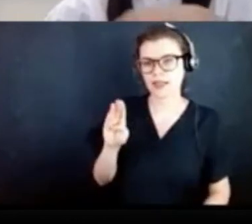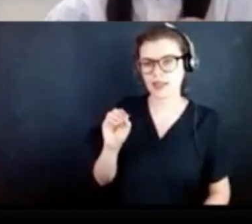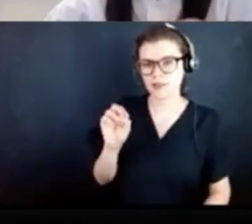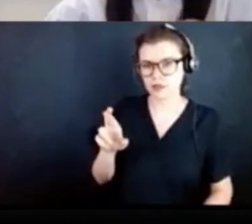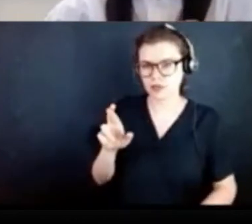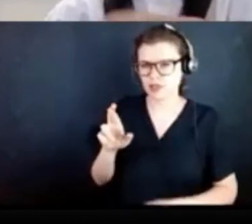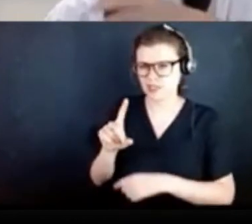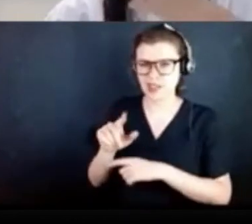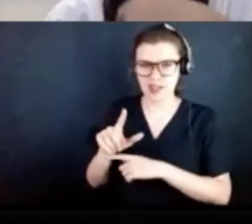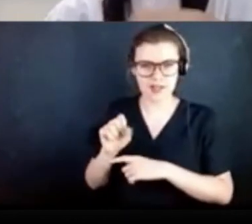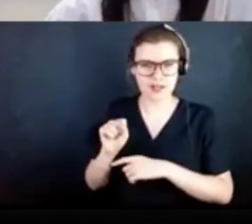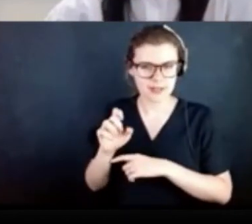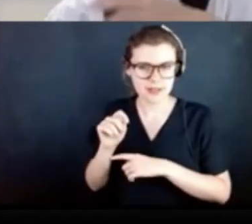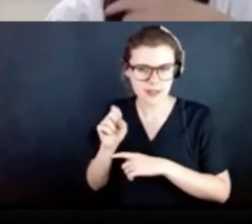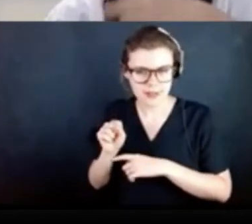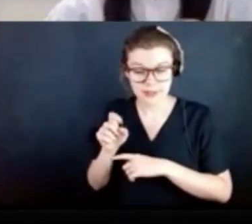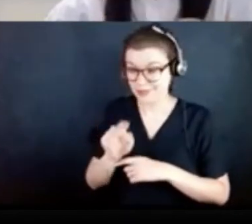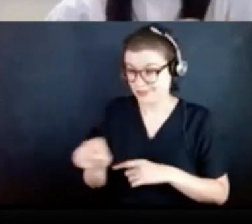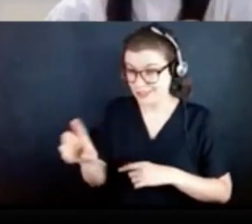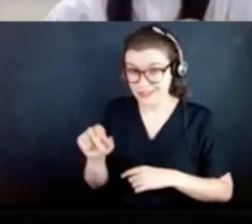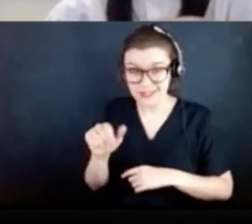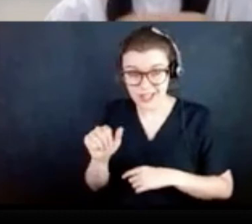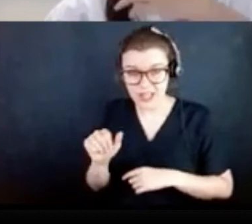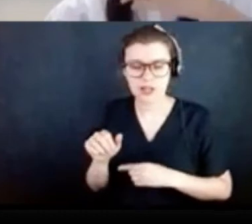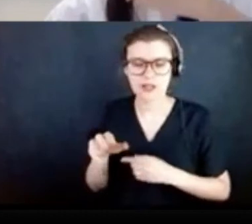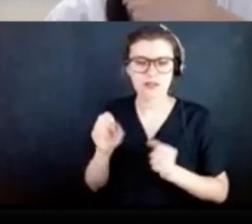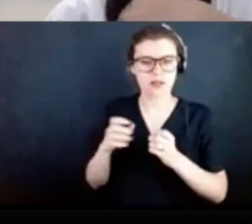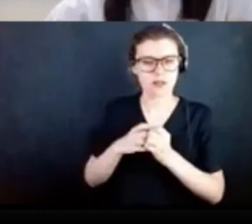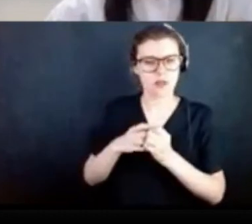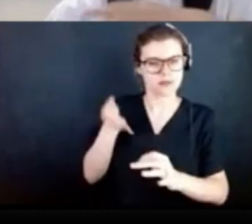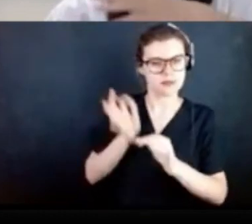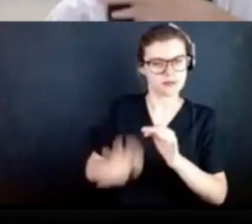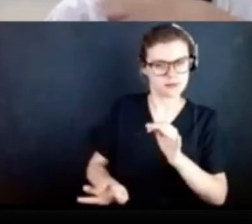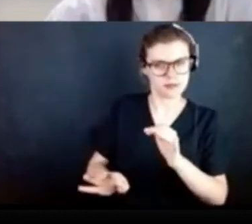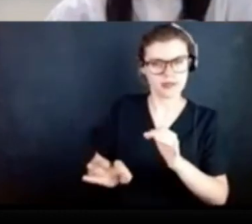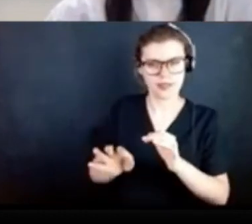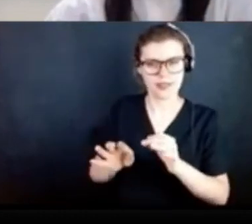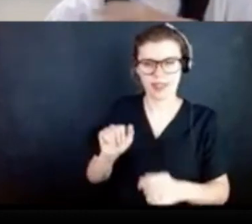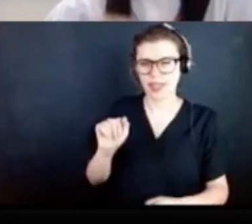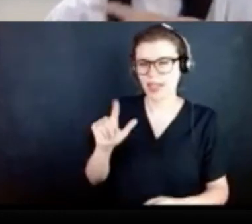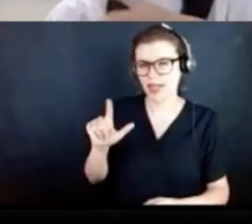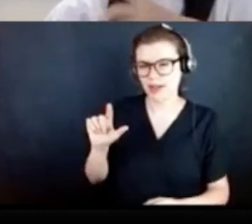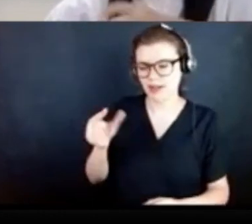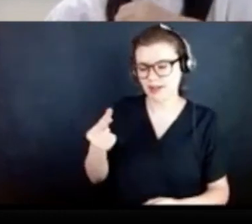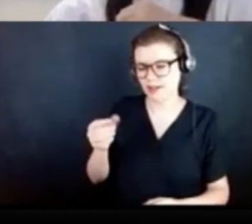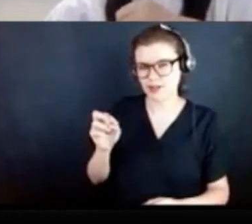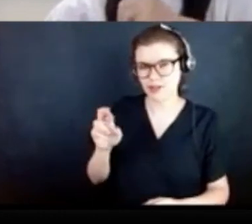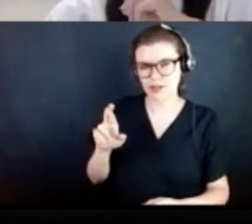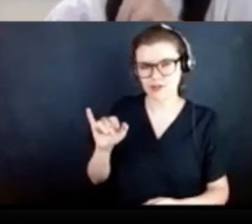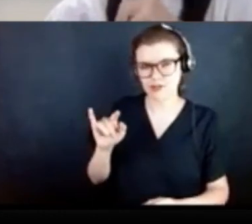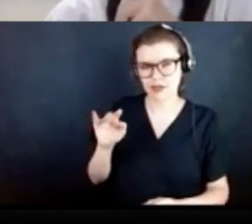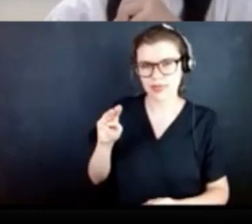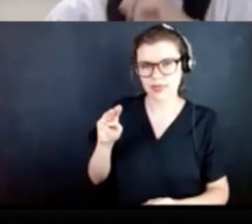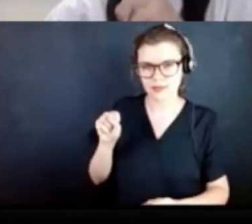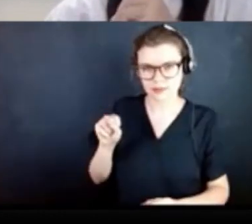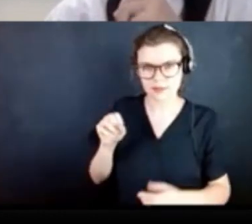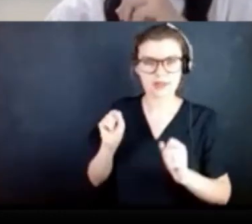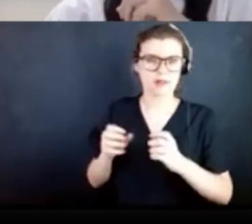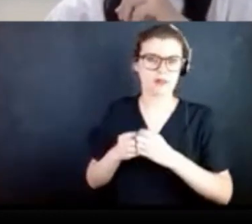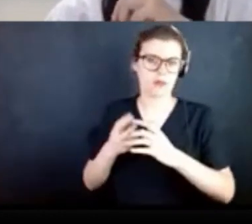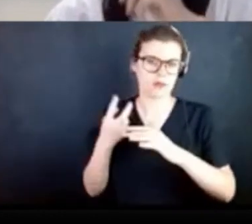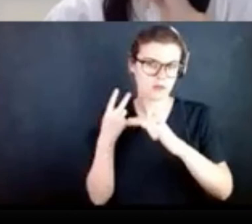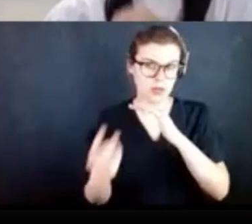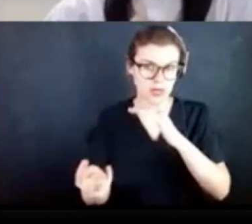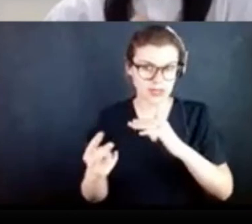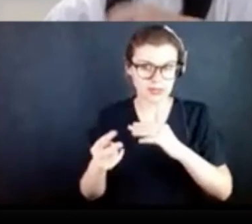to train or supervise the algorithms into classifying data or predicting outcomes accurately. For